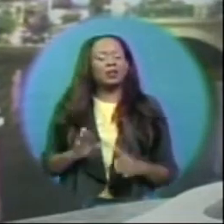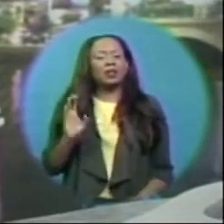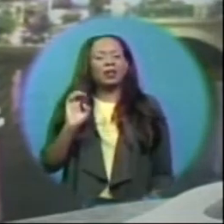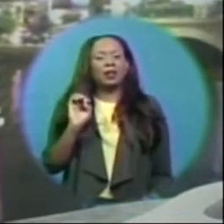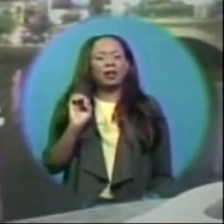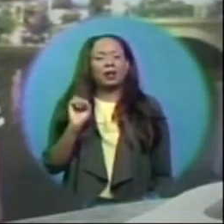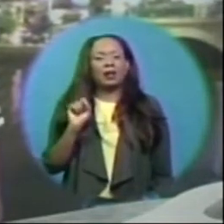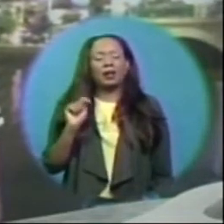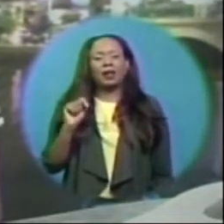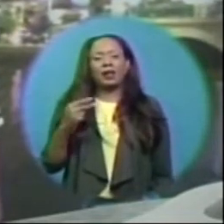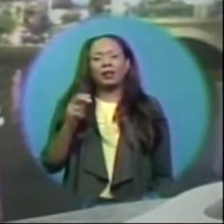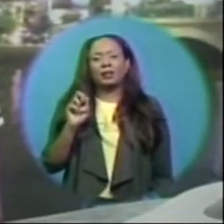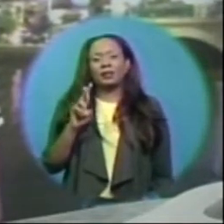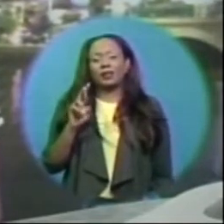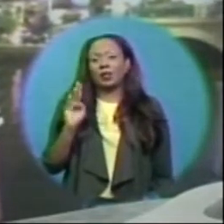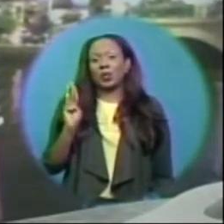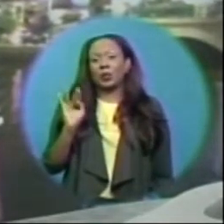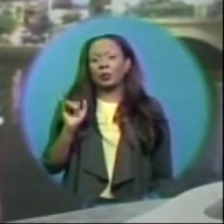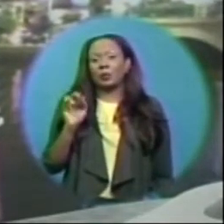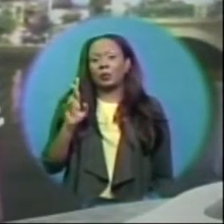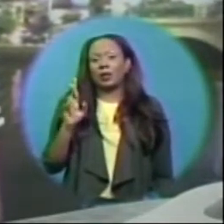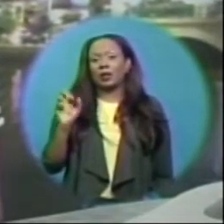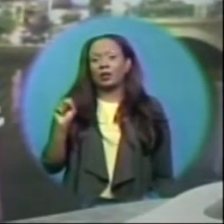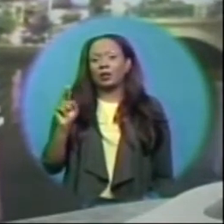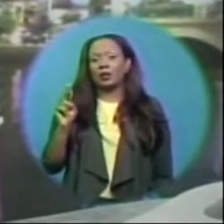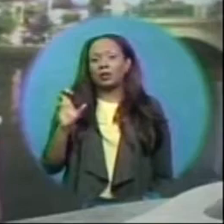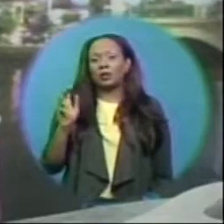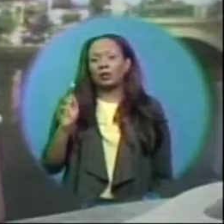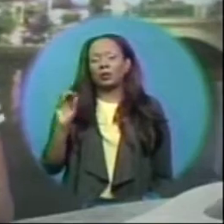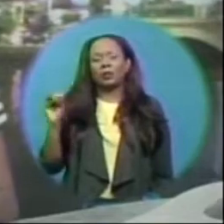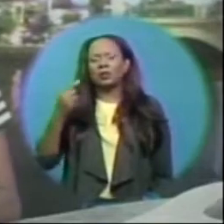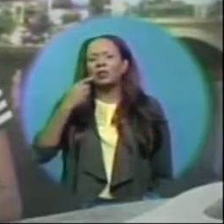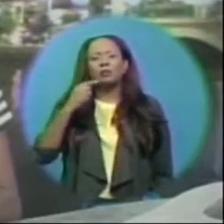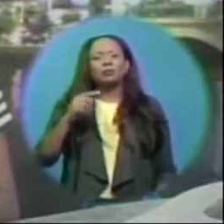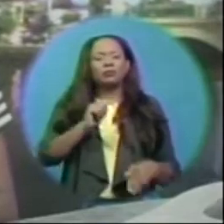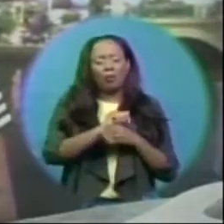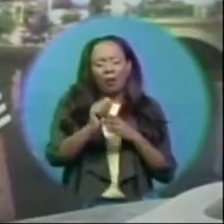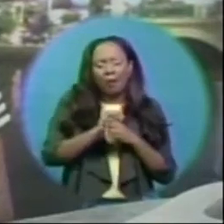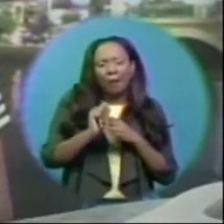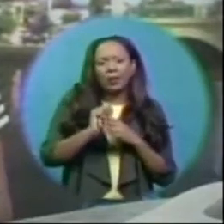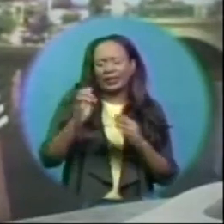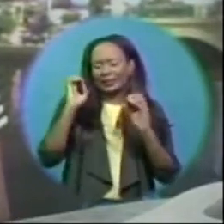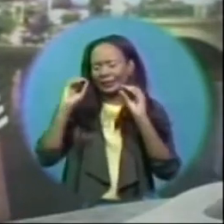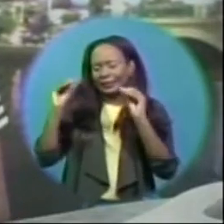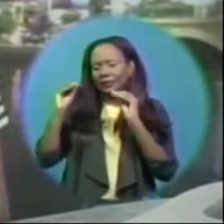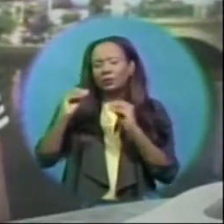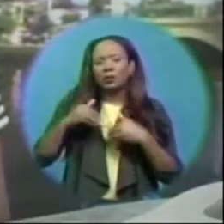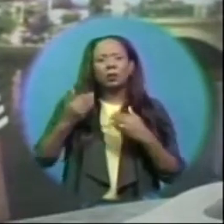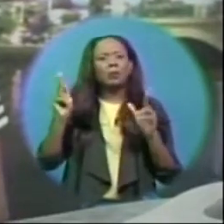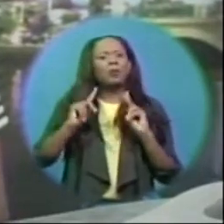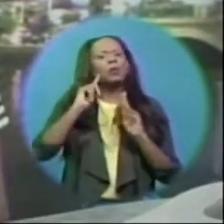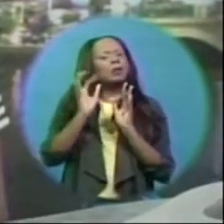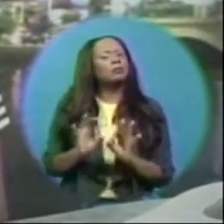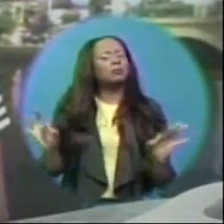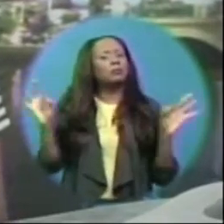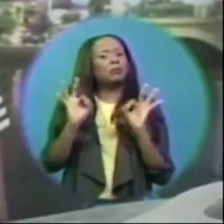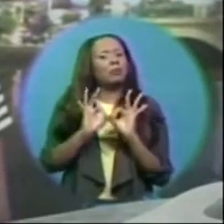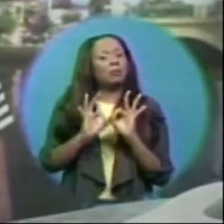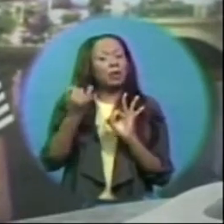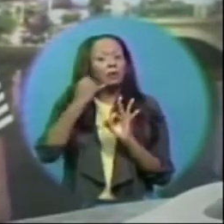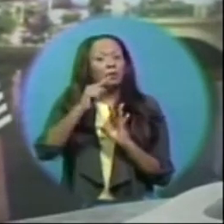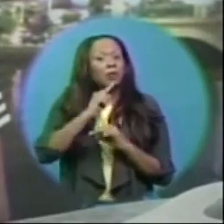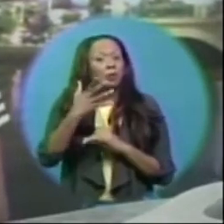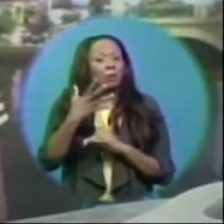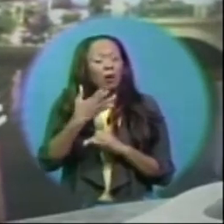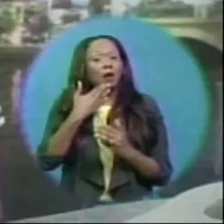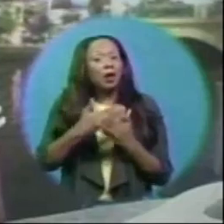Dr. Esther Bayasuku says training and education for young people will be critical in order for them to become gainfully employed.